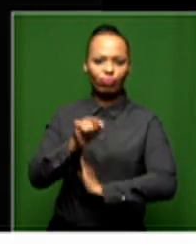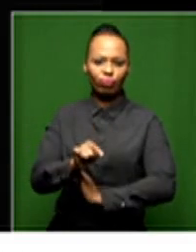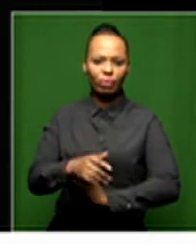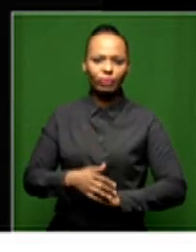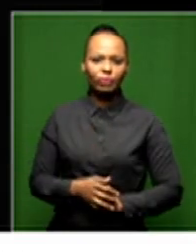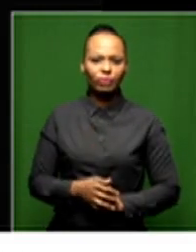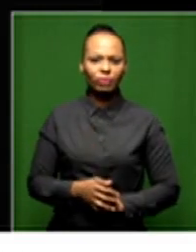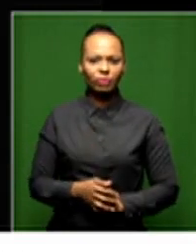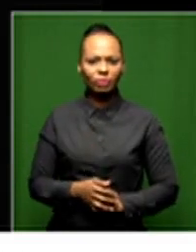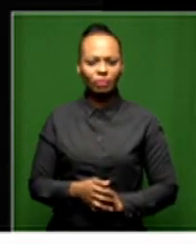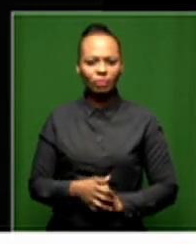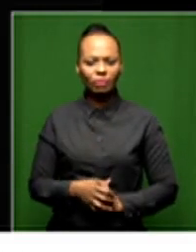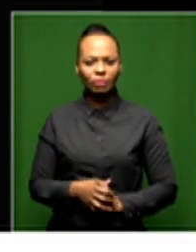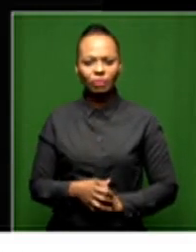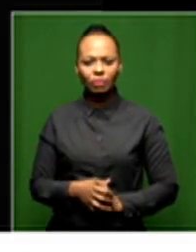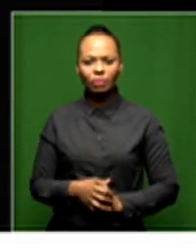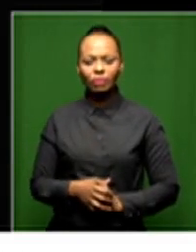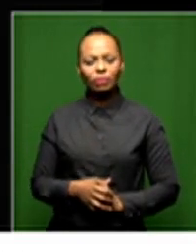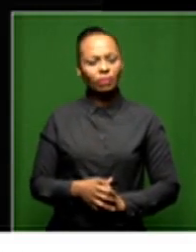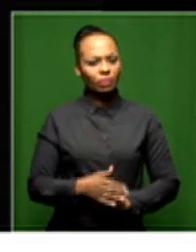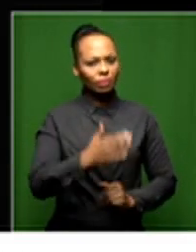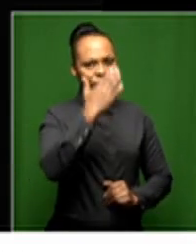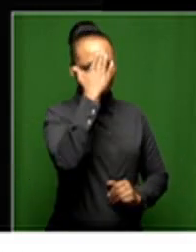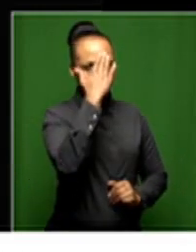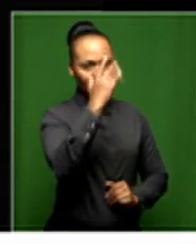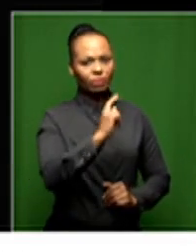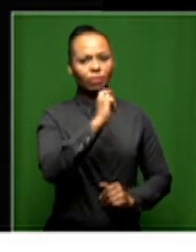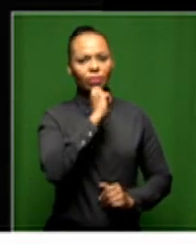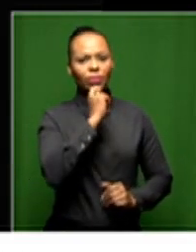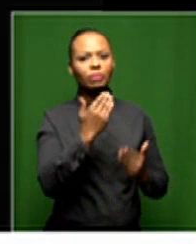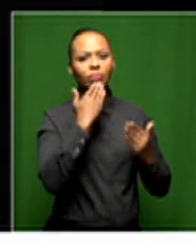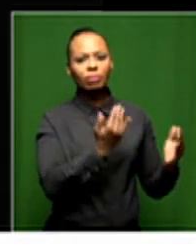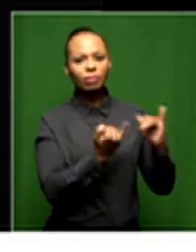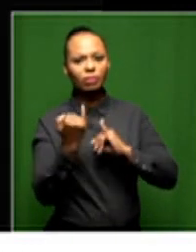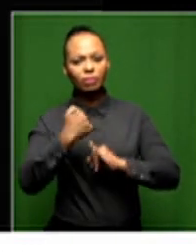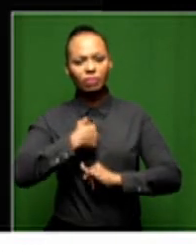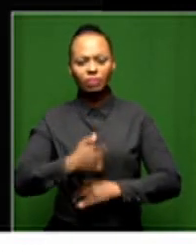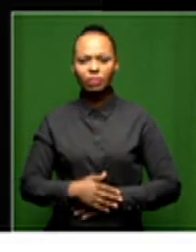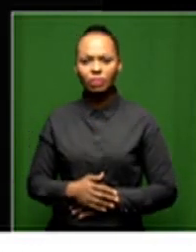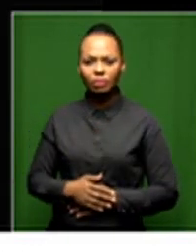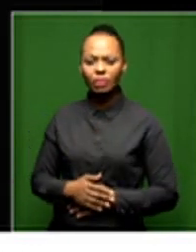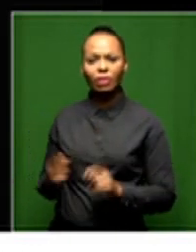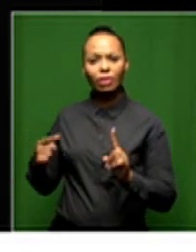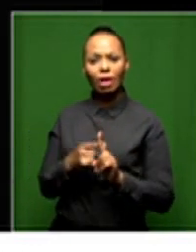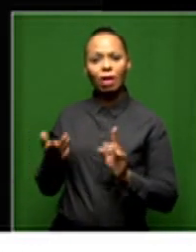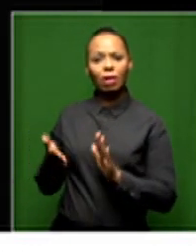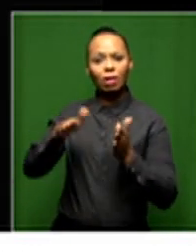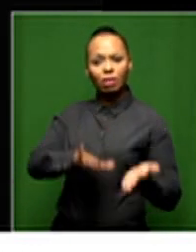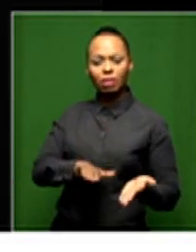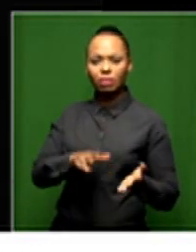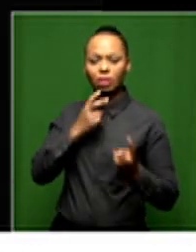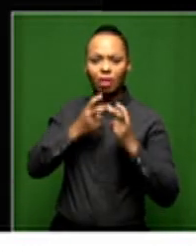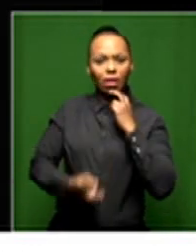Live. Morning to everyone, and thank you for having me. His death caught us by surprise, and we are